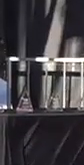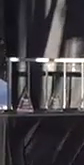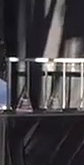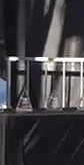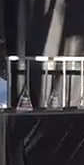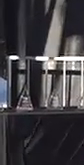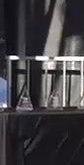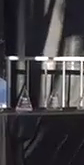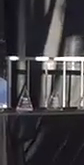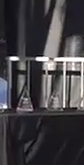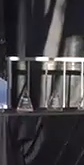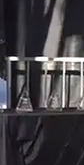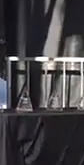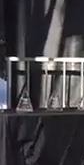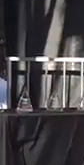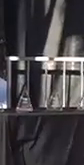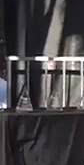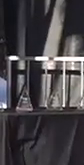Pride,